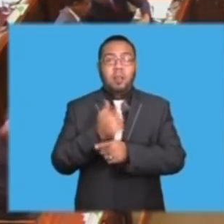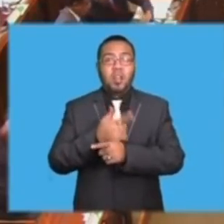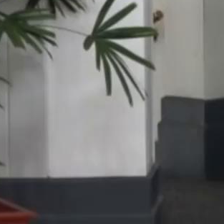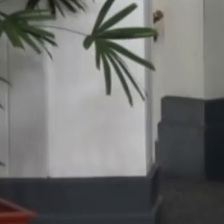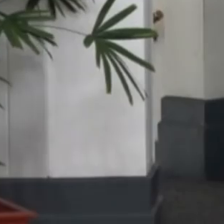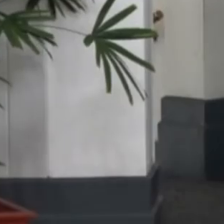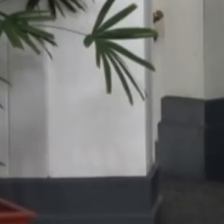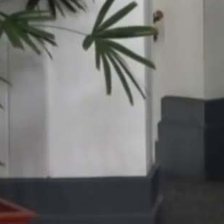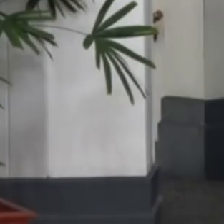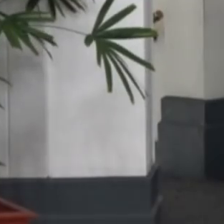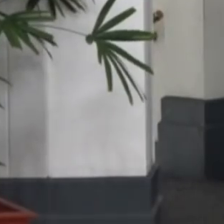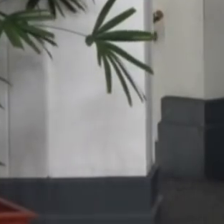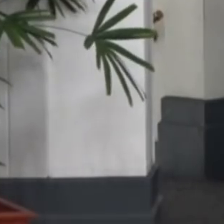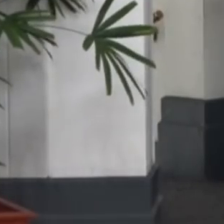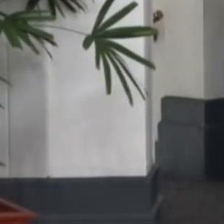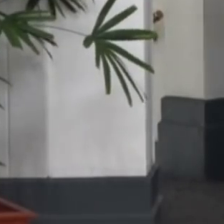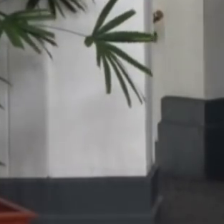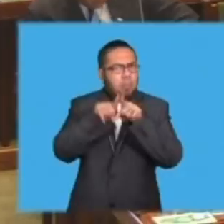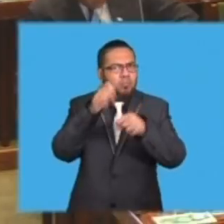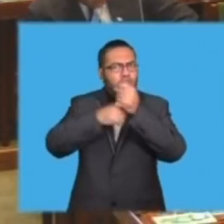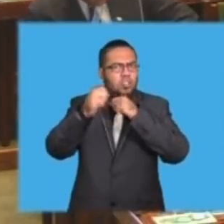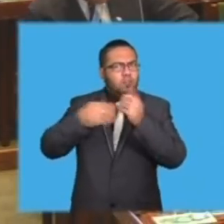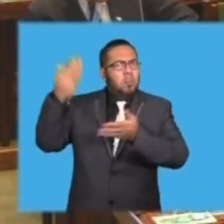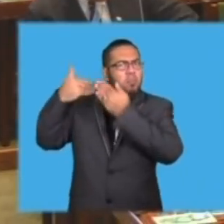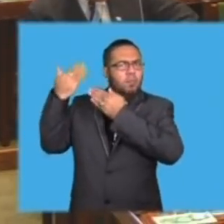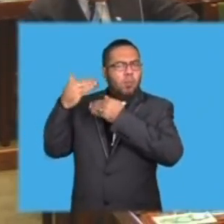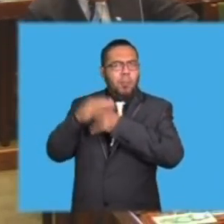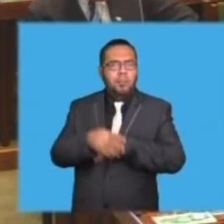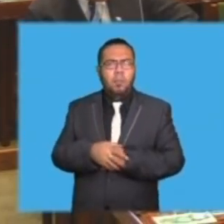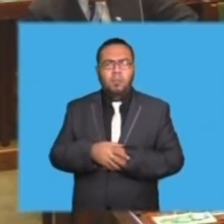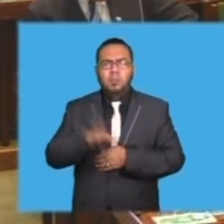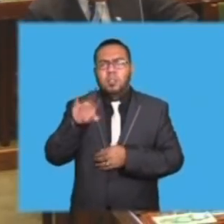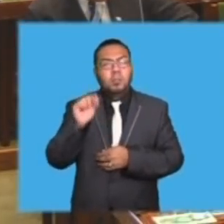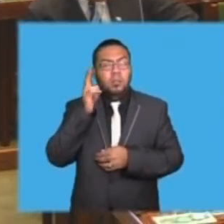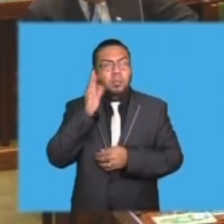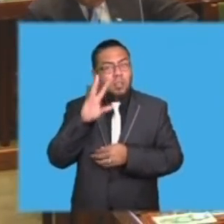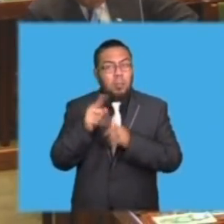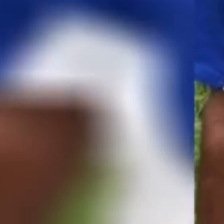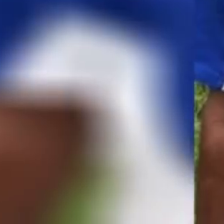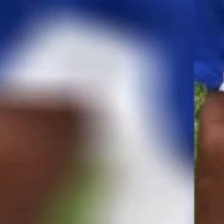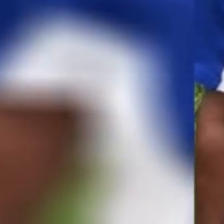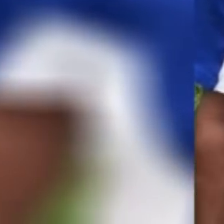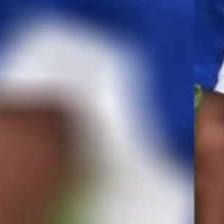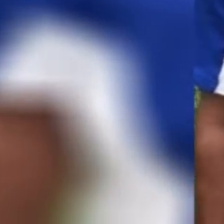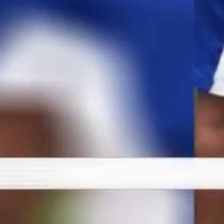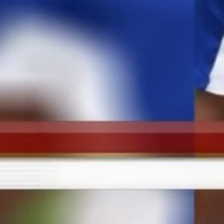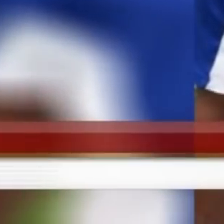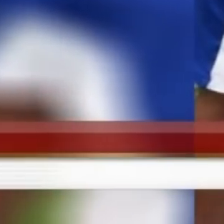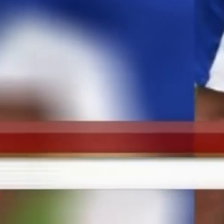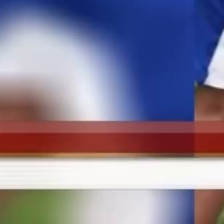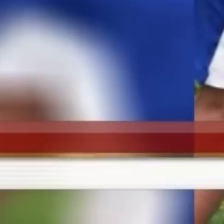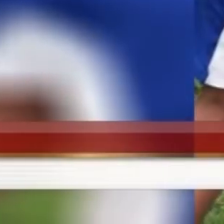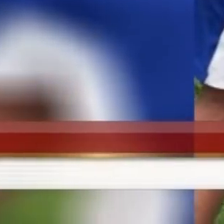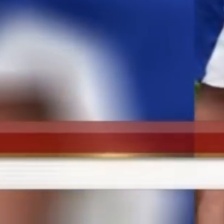extent that the NFP MP threatened the Indo-Fiji community about being kicked out of Fiji.